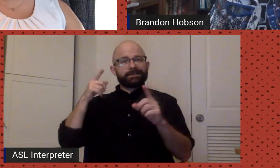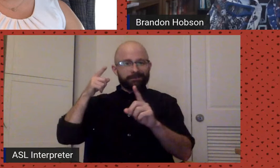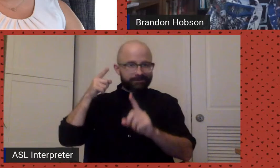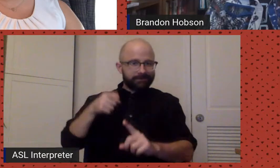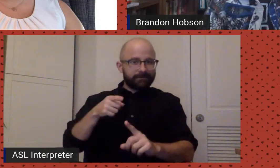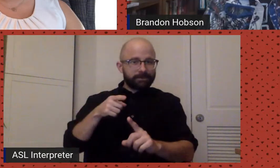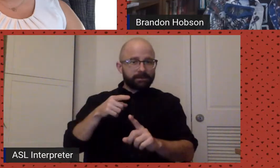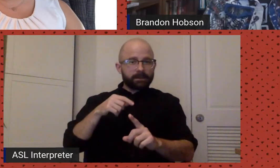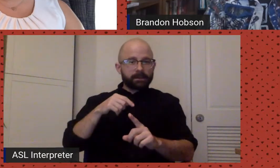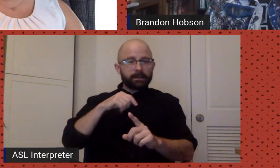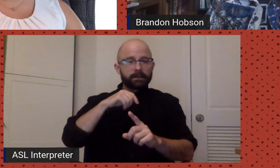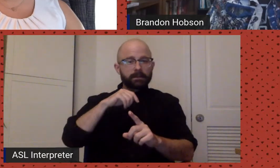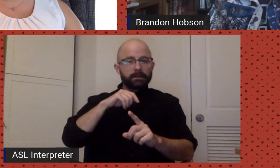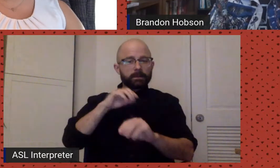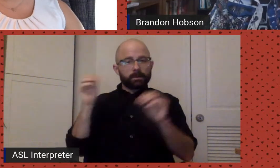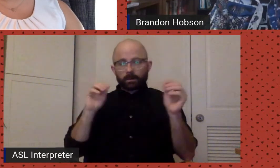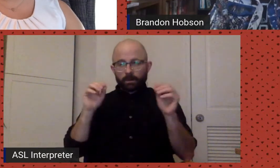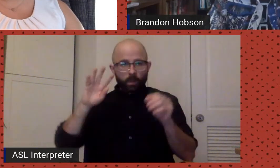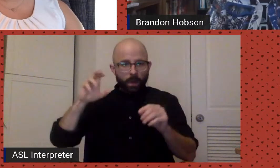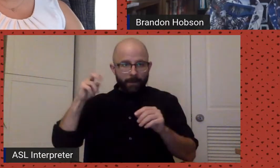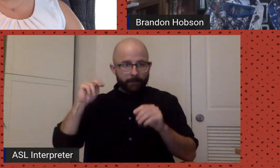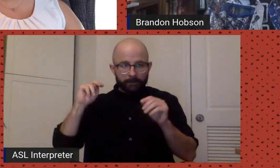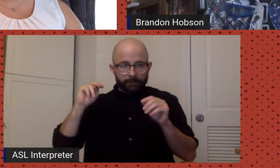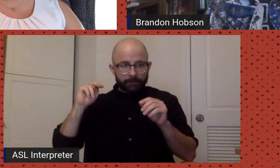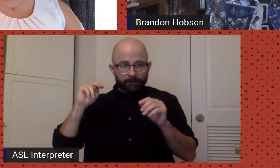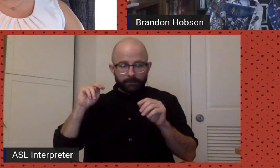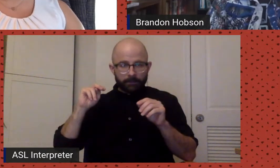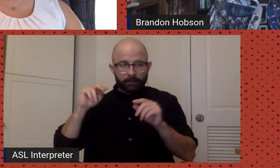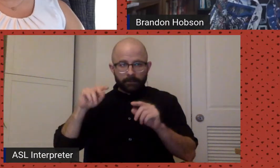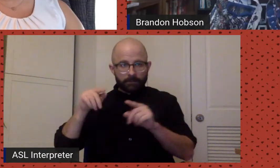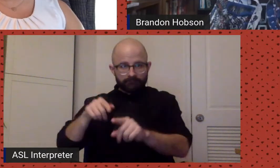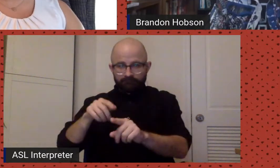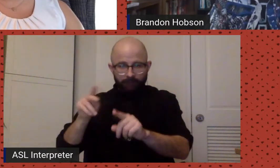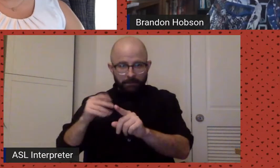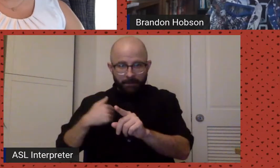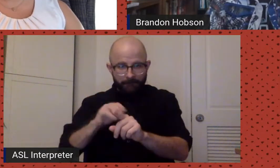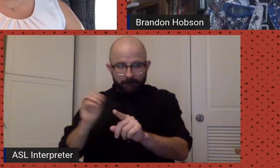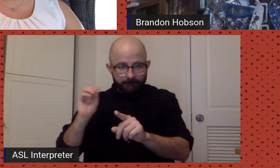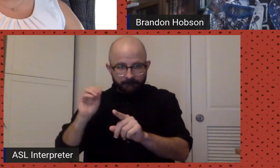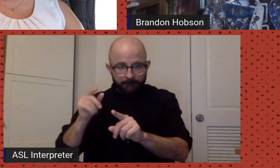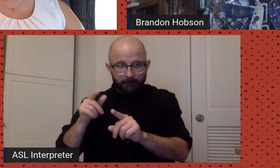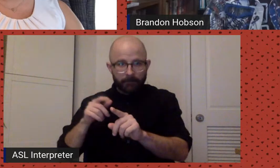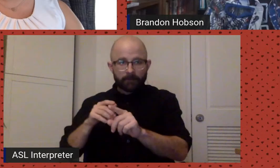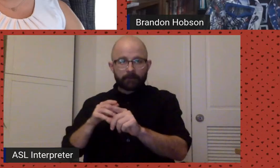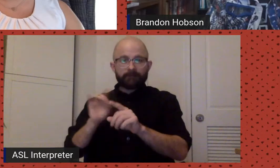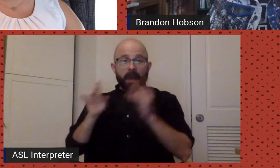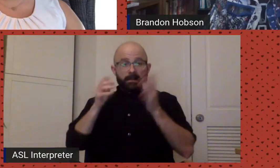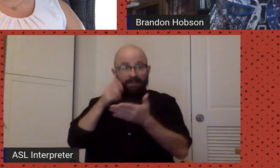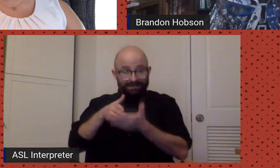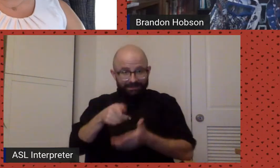unarmed people, violence against women. There's a sister who